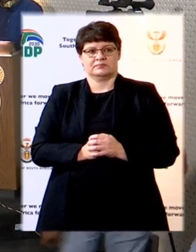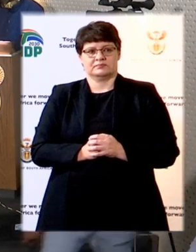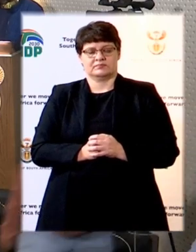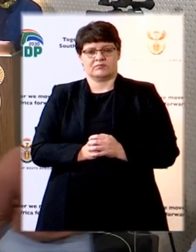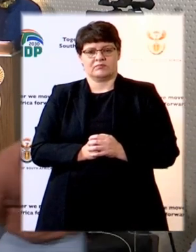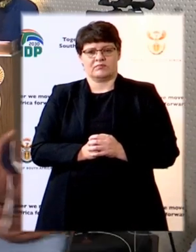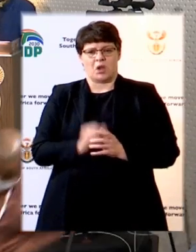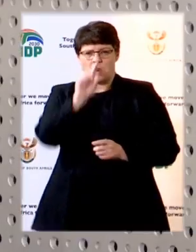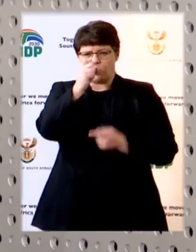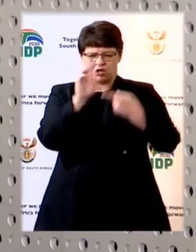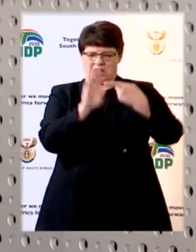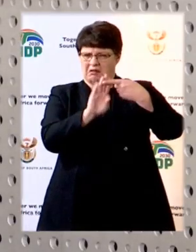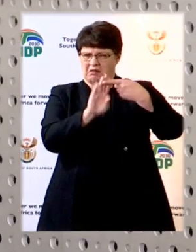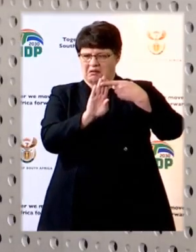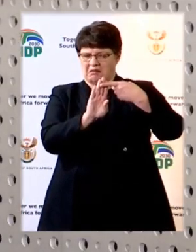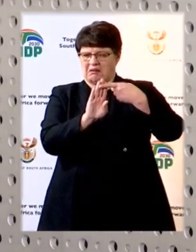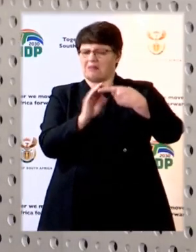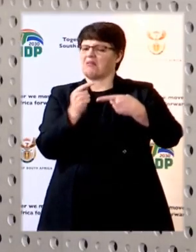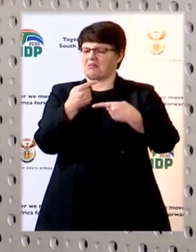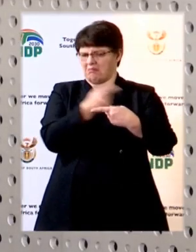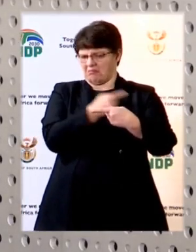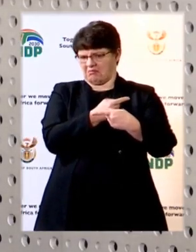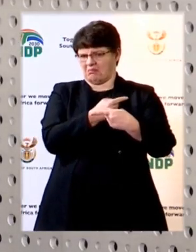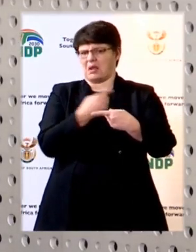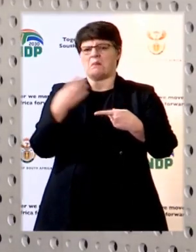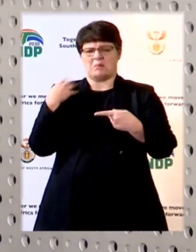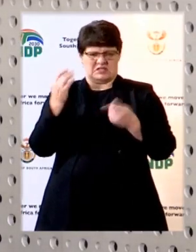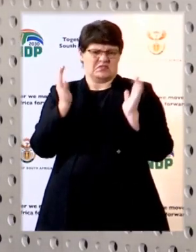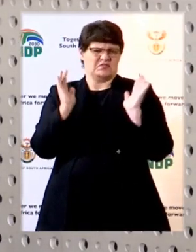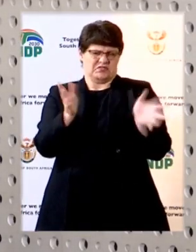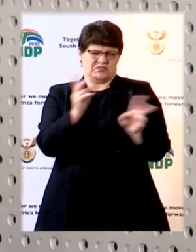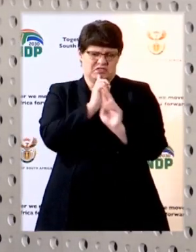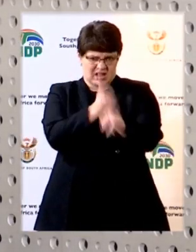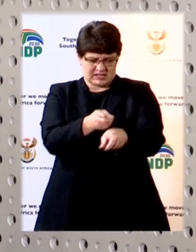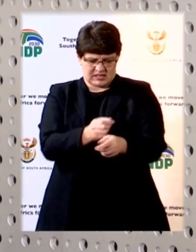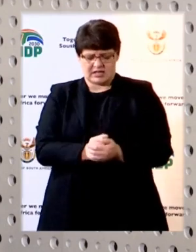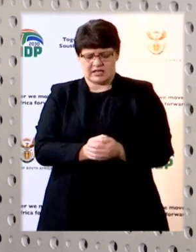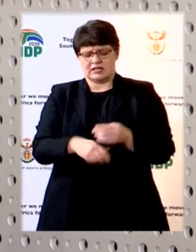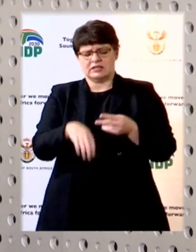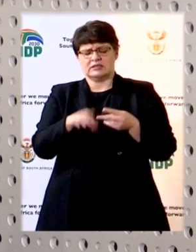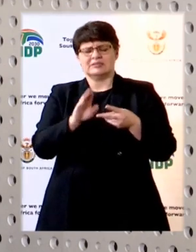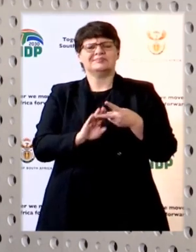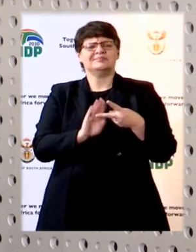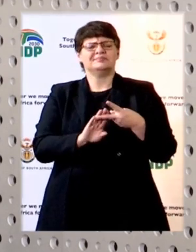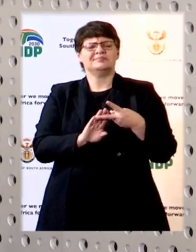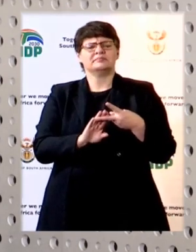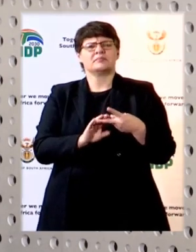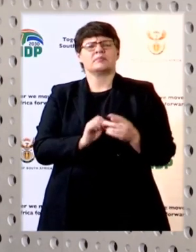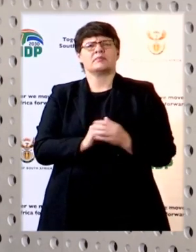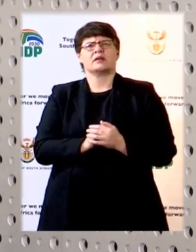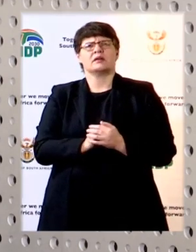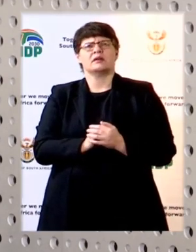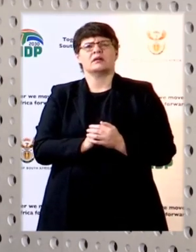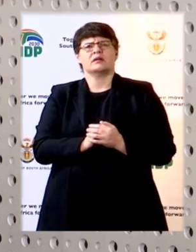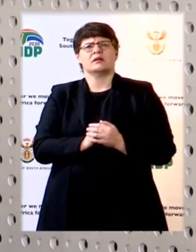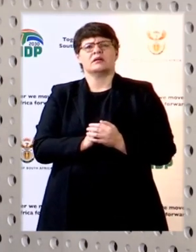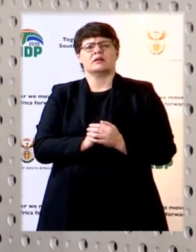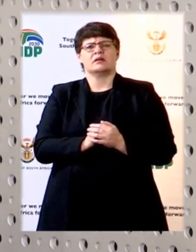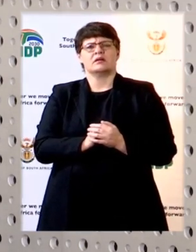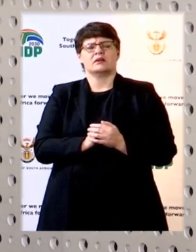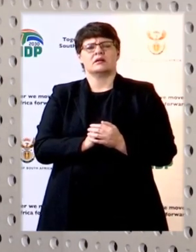I think the first question, Minister Kupayengubane has answered it. Just on the question of